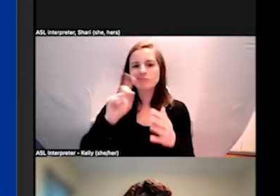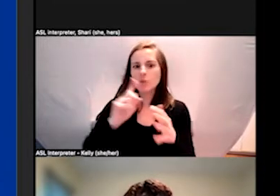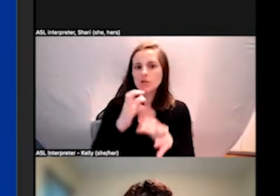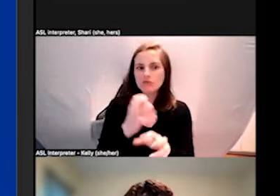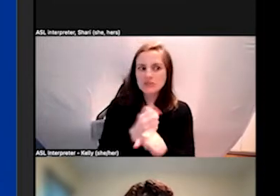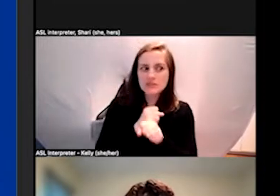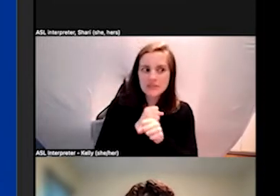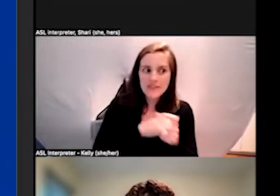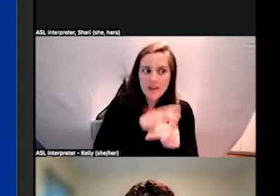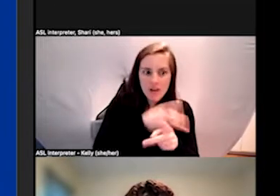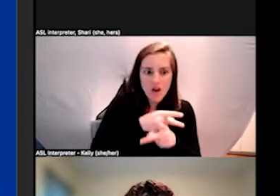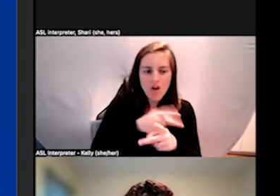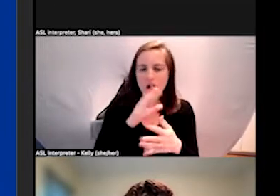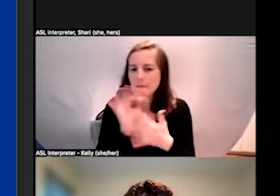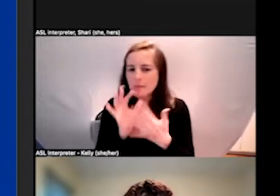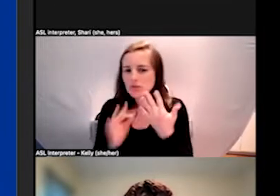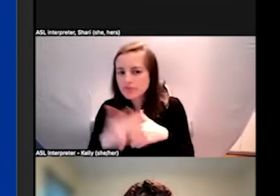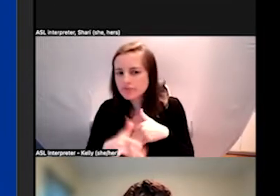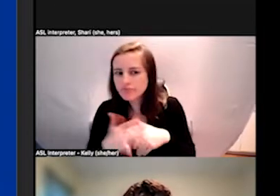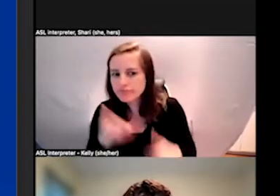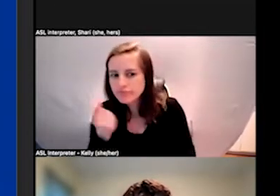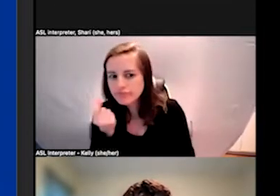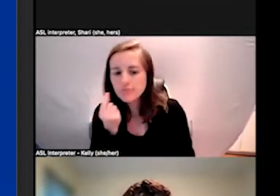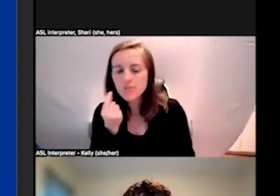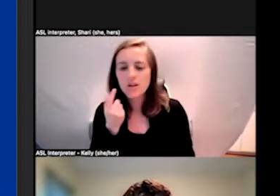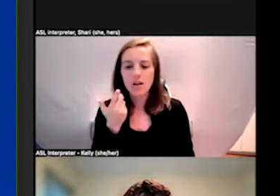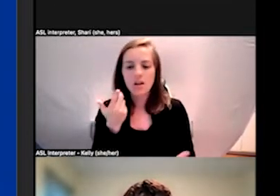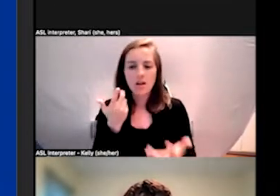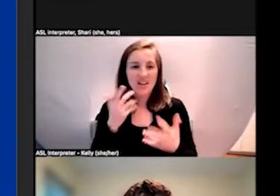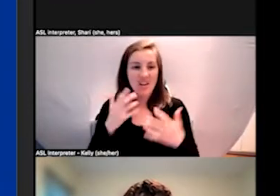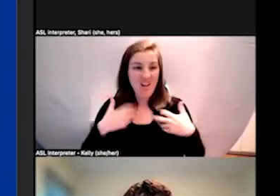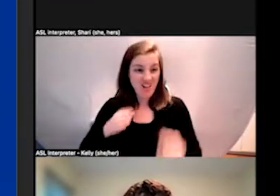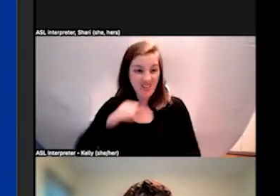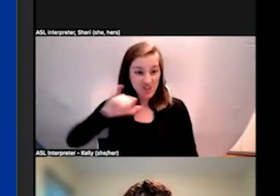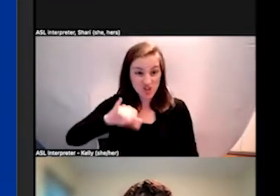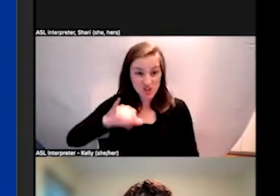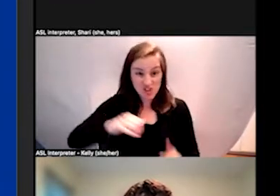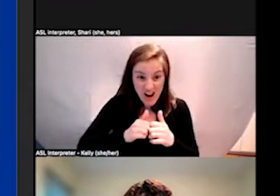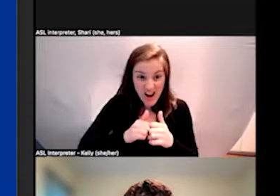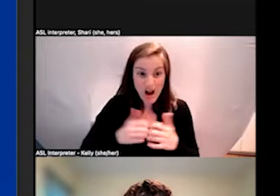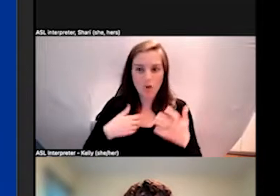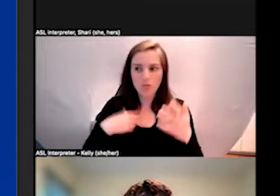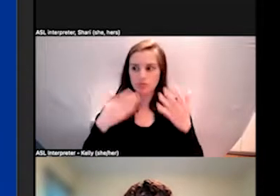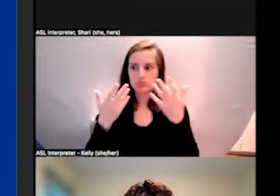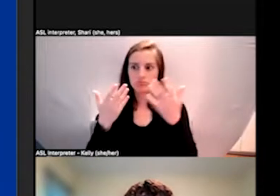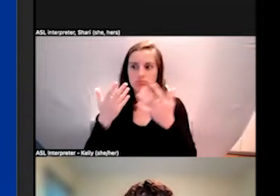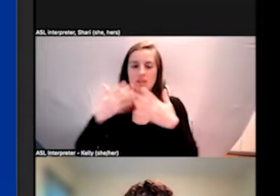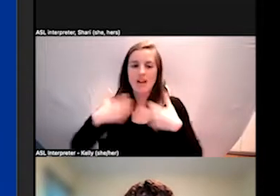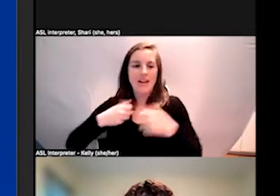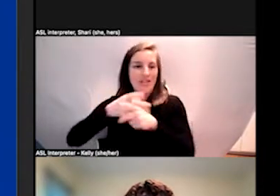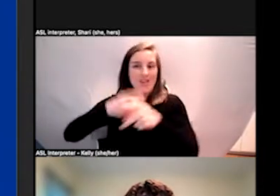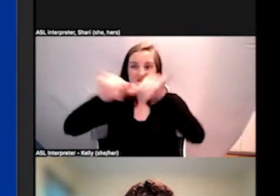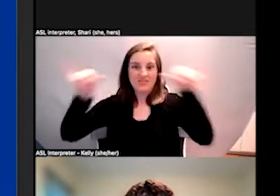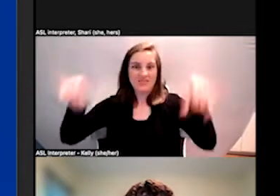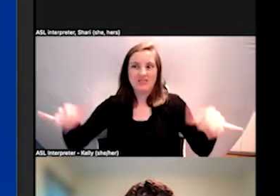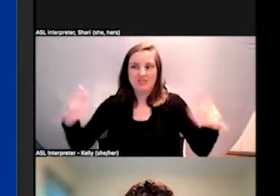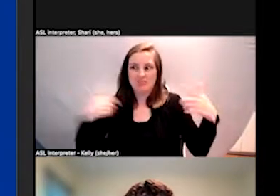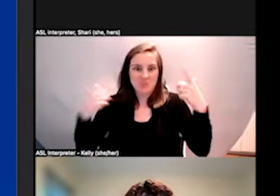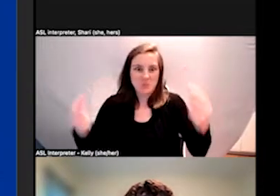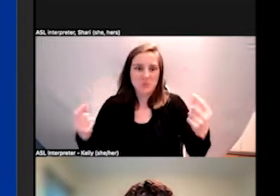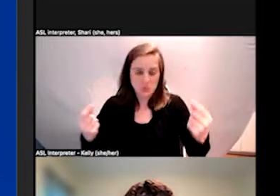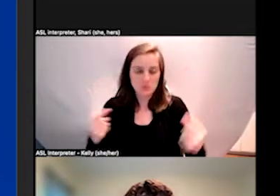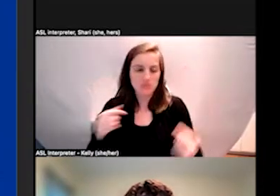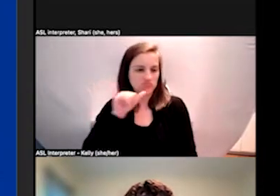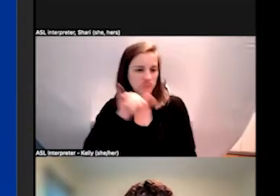are available, navigating health insurance and healthcare in general. And then we have